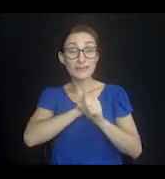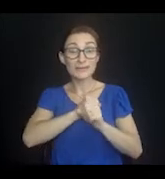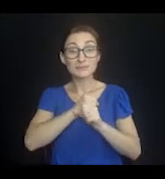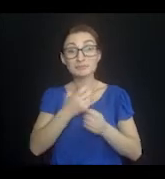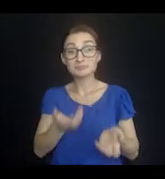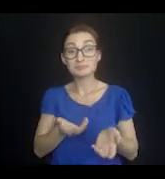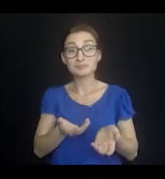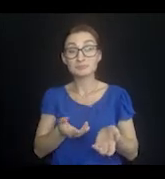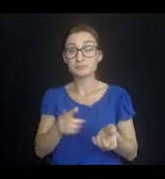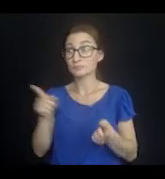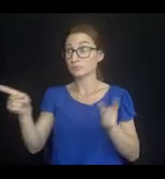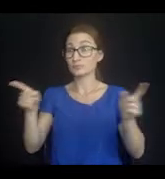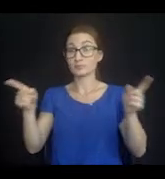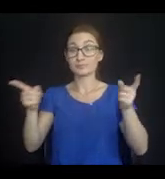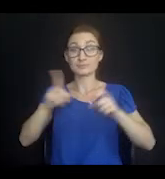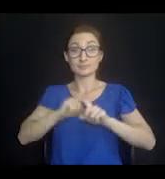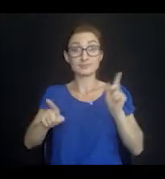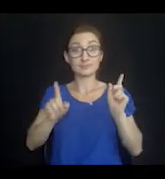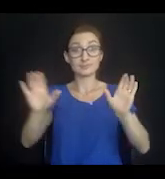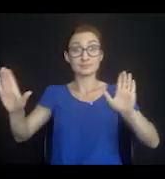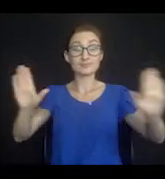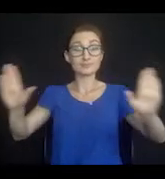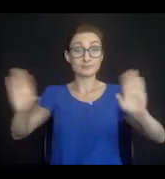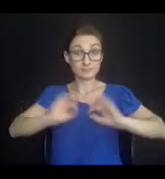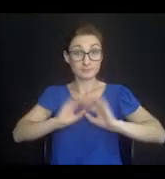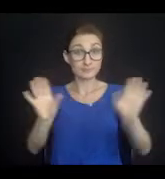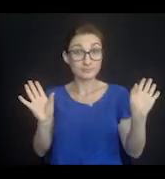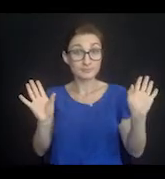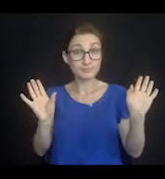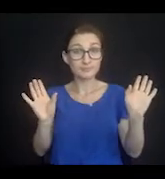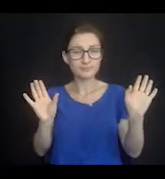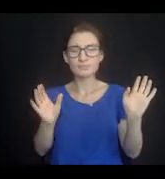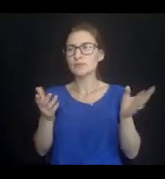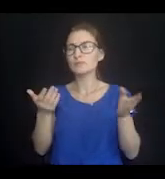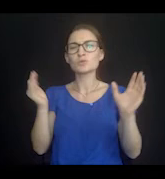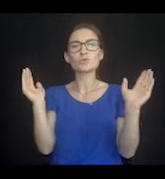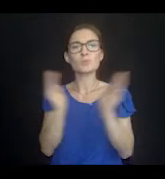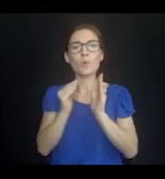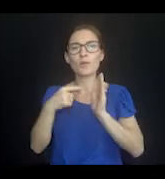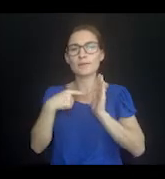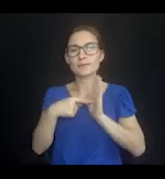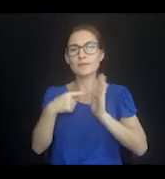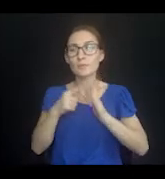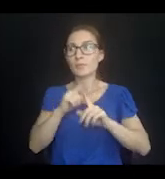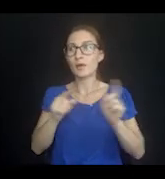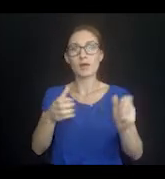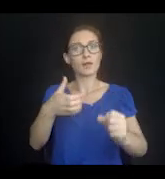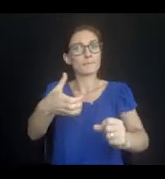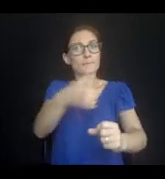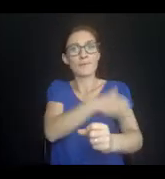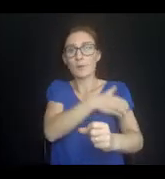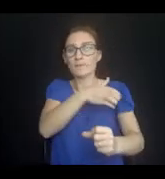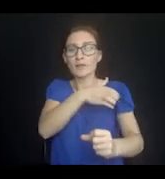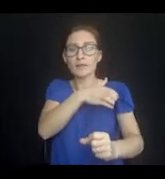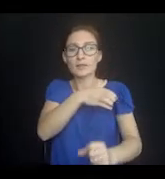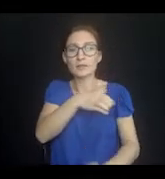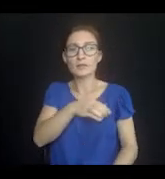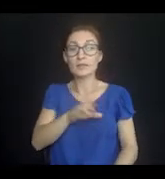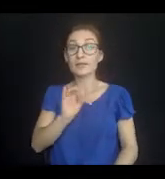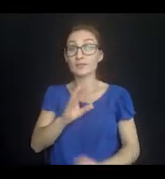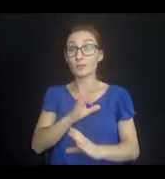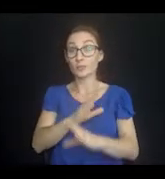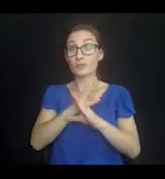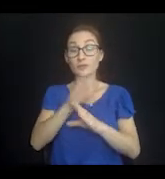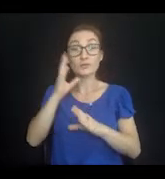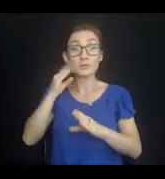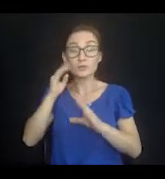doesn't bother you. There's no ego to protect. Does that make sense? The difference between tunnel vision and perspective? It's